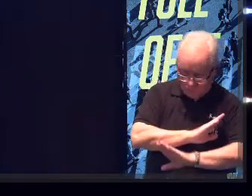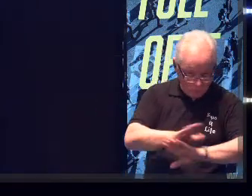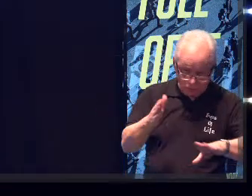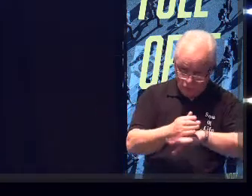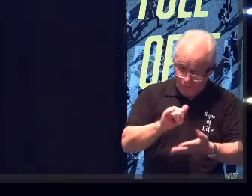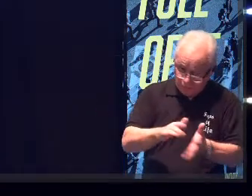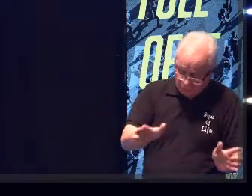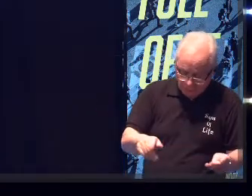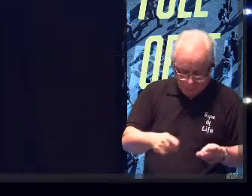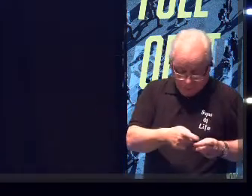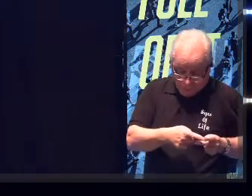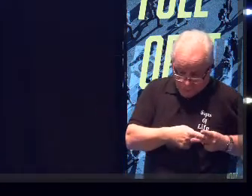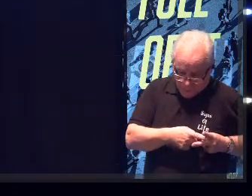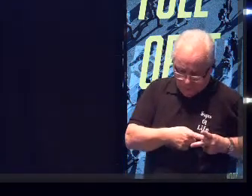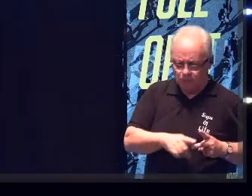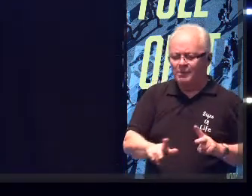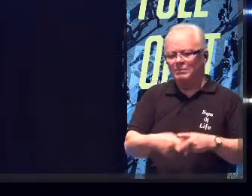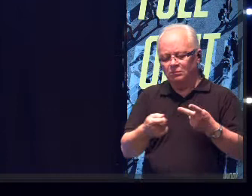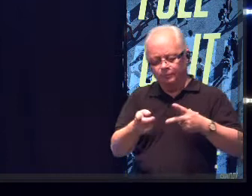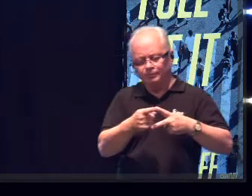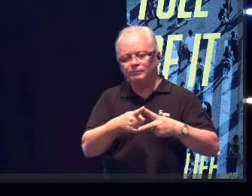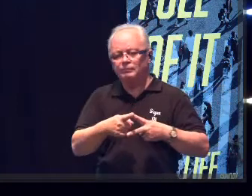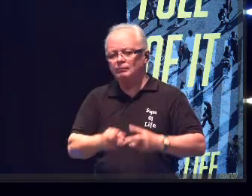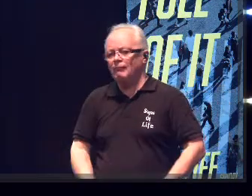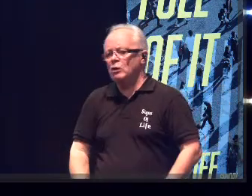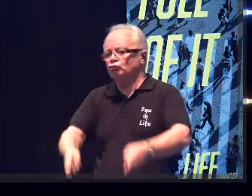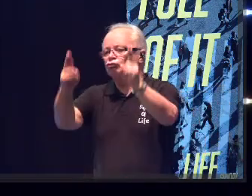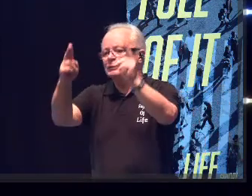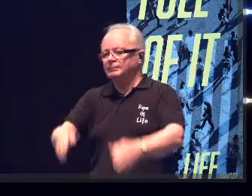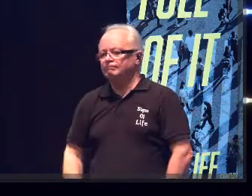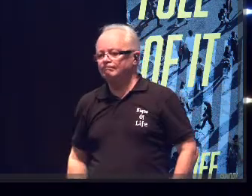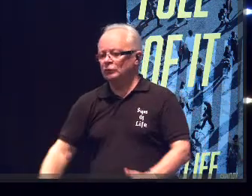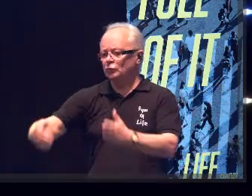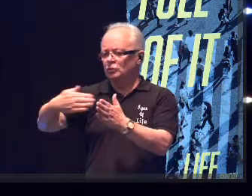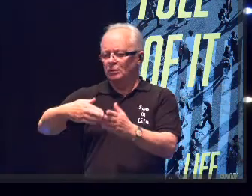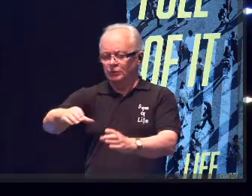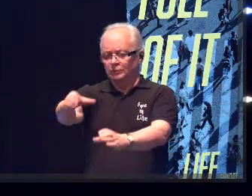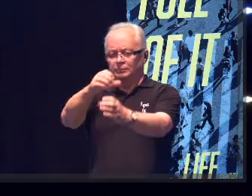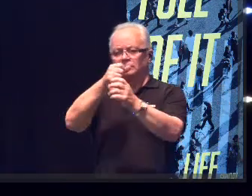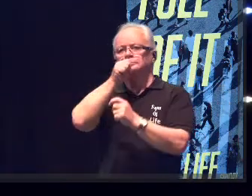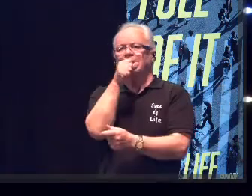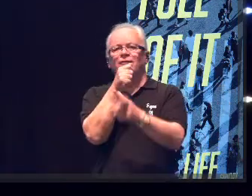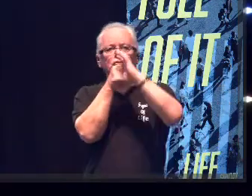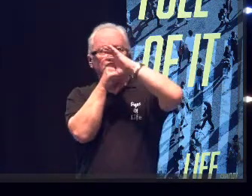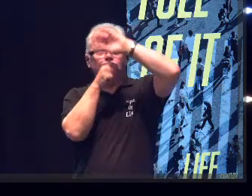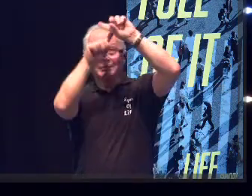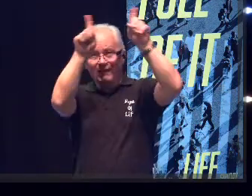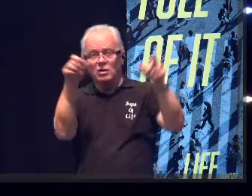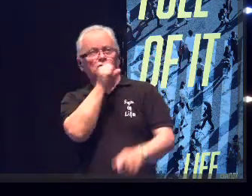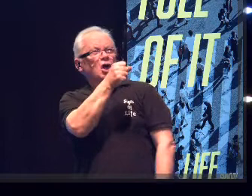But standing on a street corner with a megaphone telling people they're going to hell doesn't work anymore.